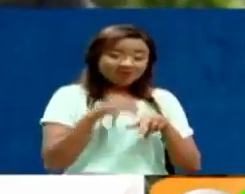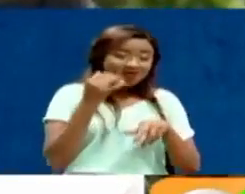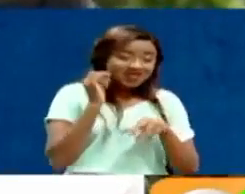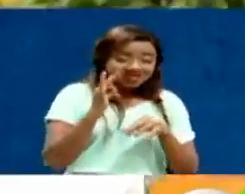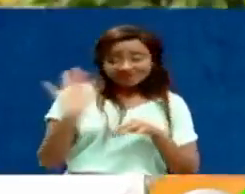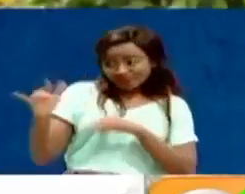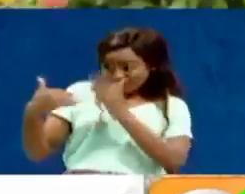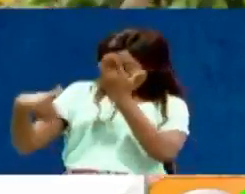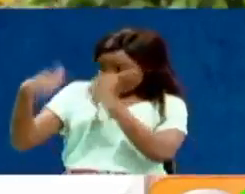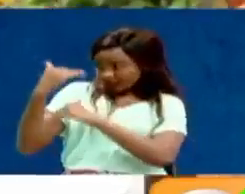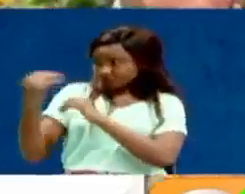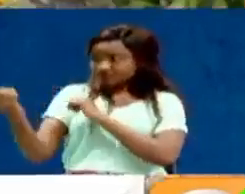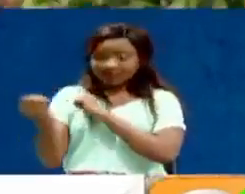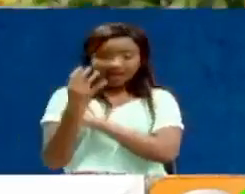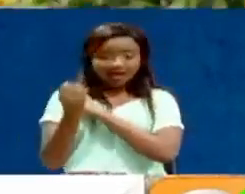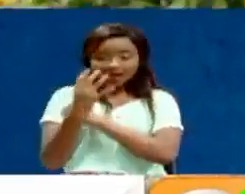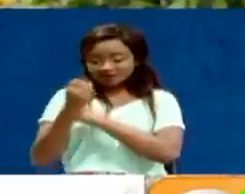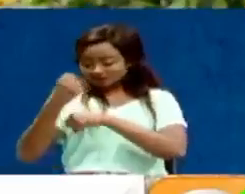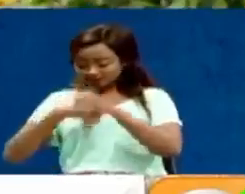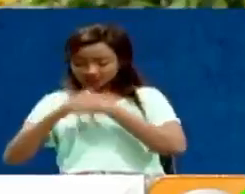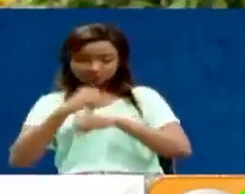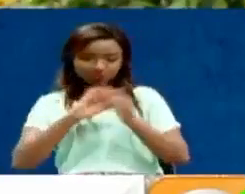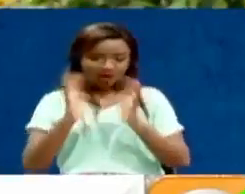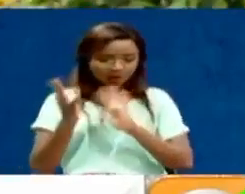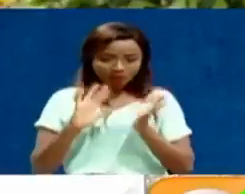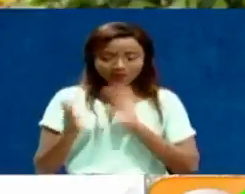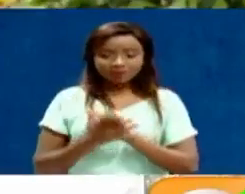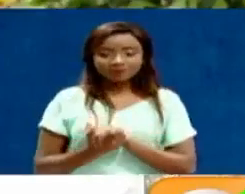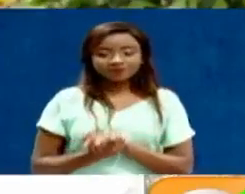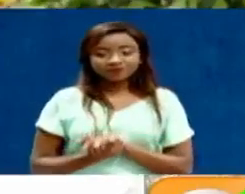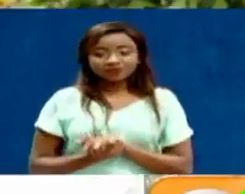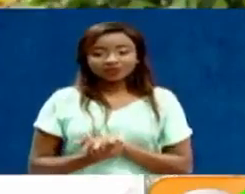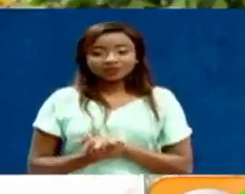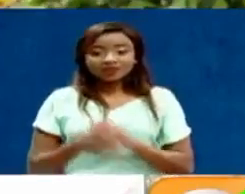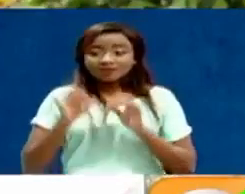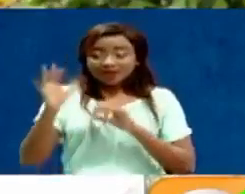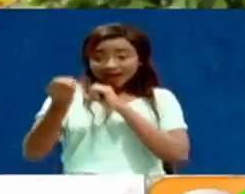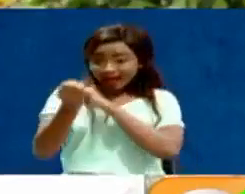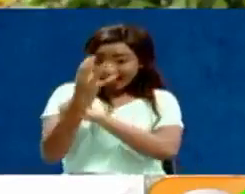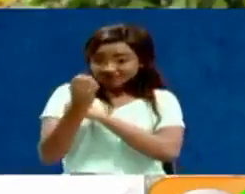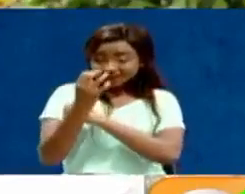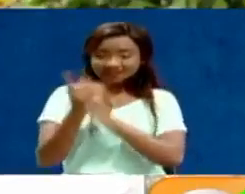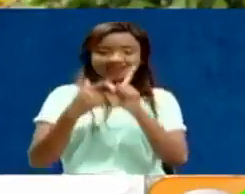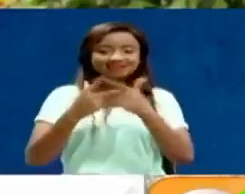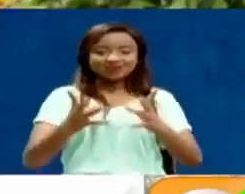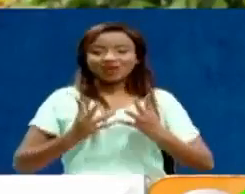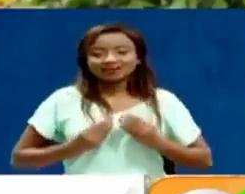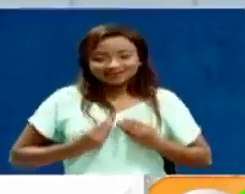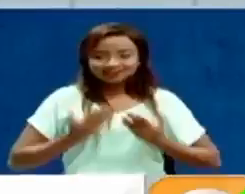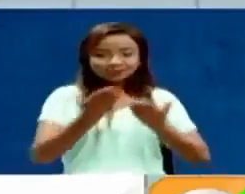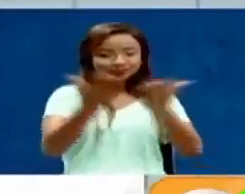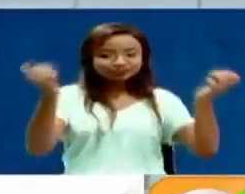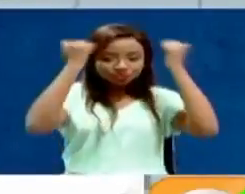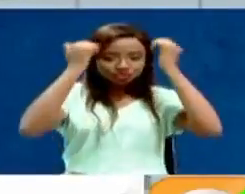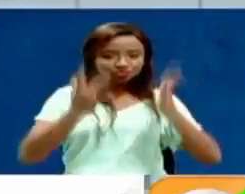open only bringing students on campus. That is why we have said